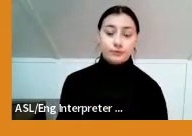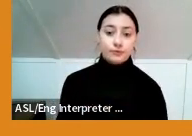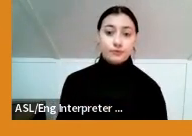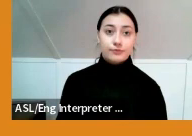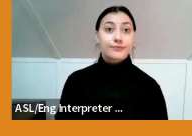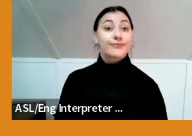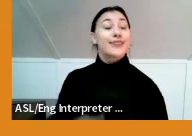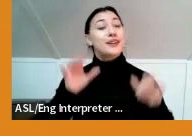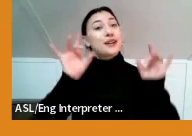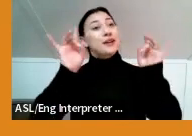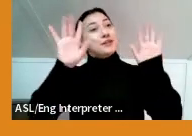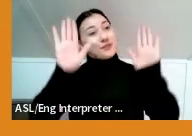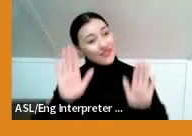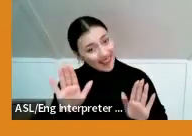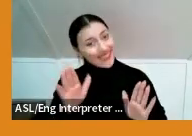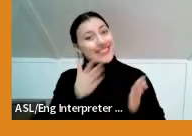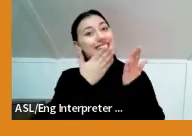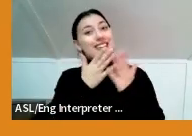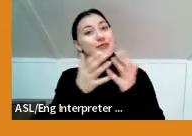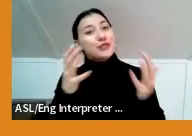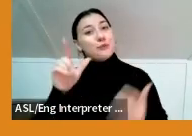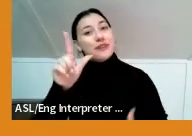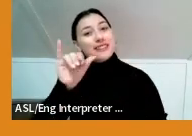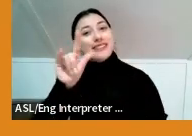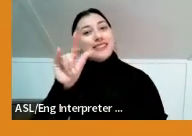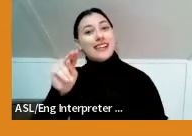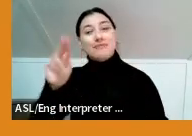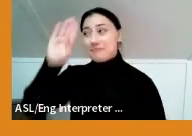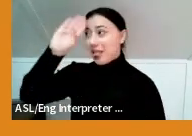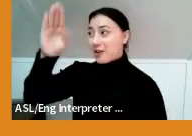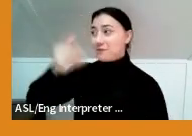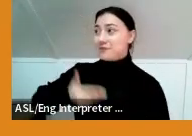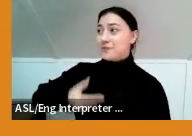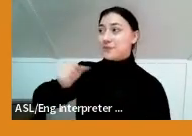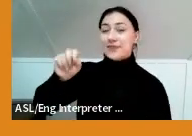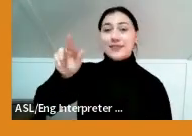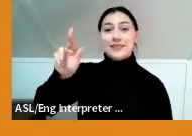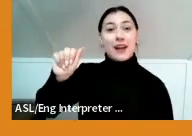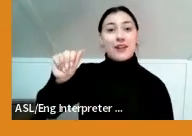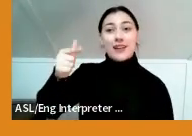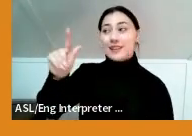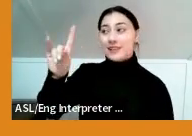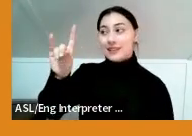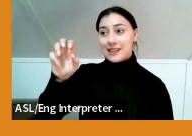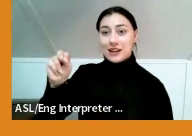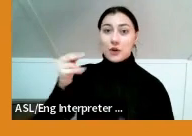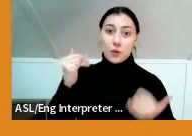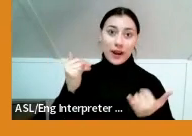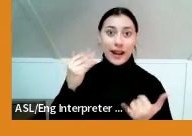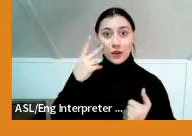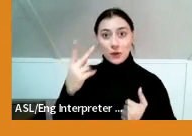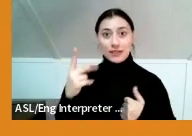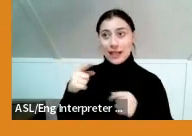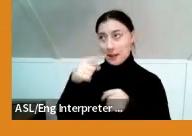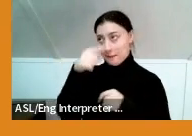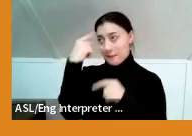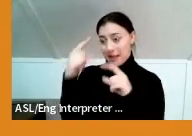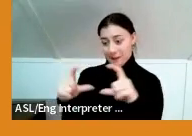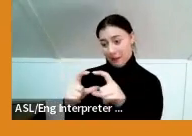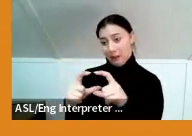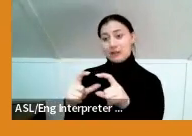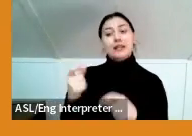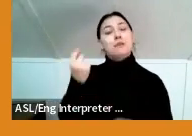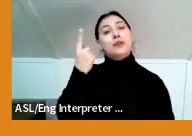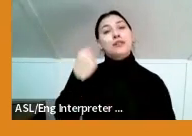Terrific. Thank you so much, Lillian. Hi, my name is Sarah Glidden, and although all you see on your screen right now is a small black box, I am a